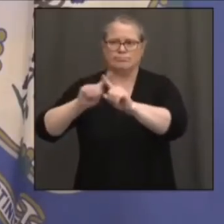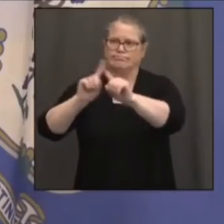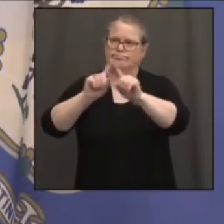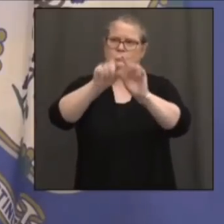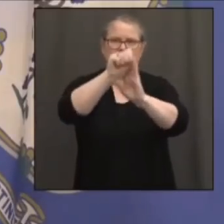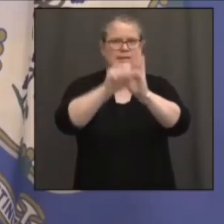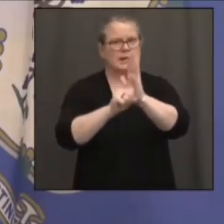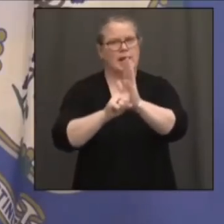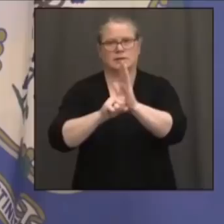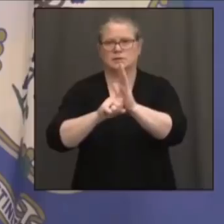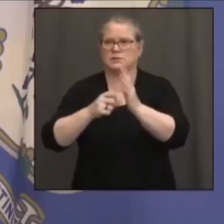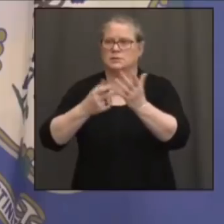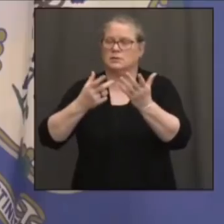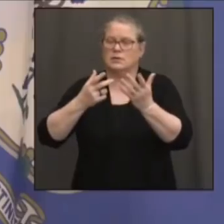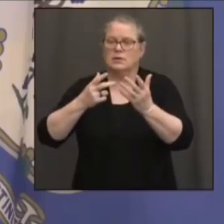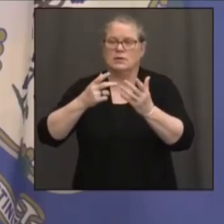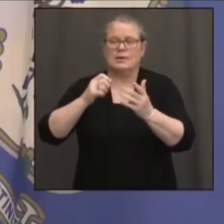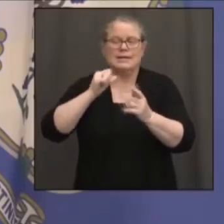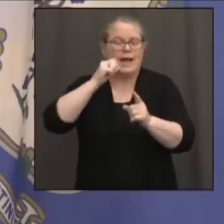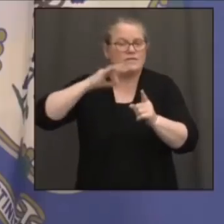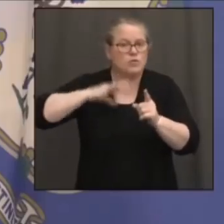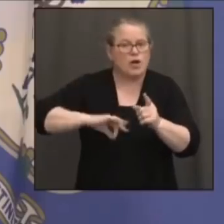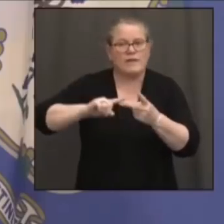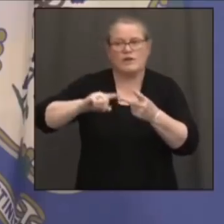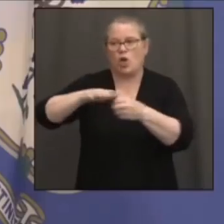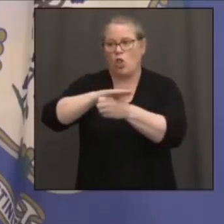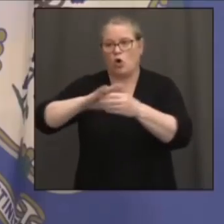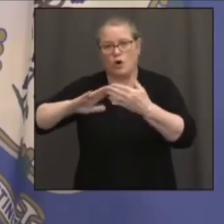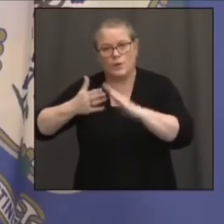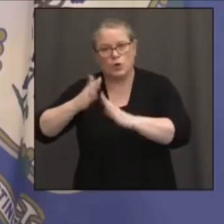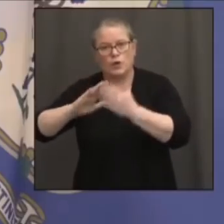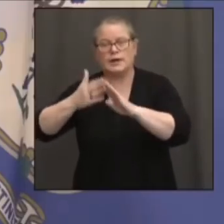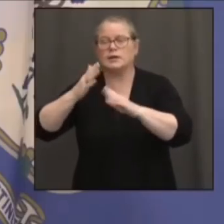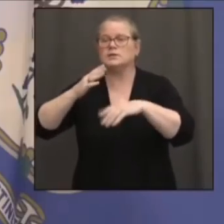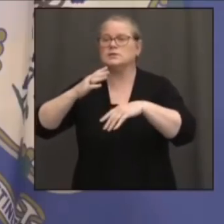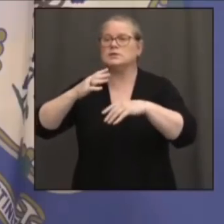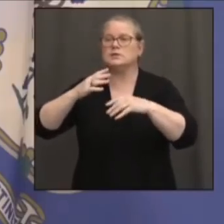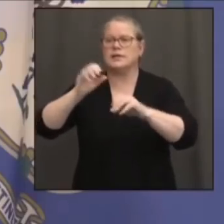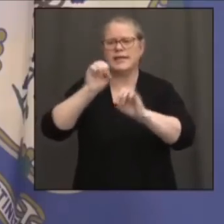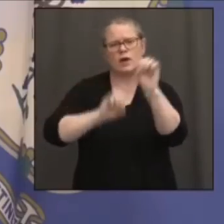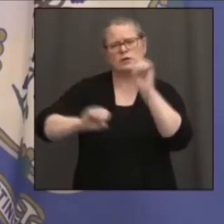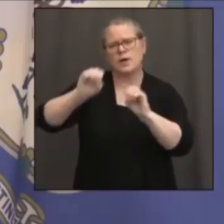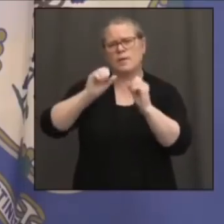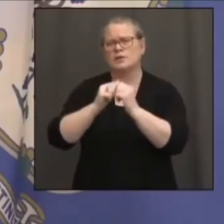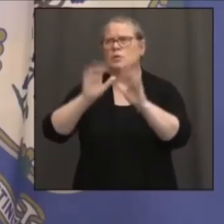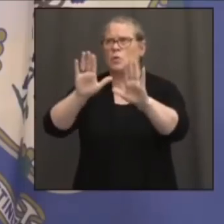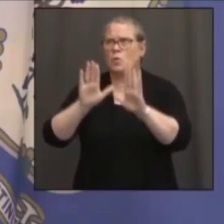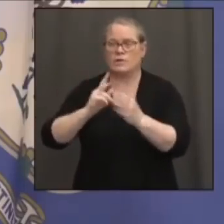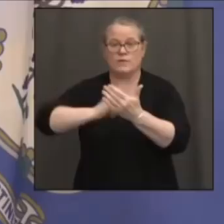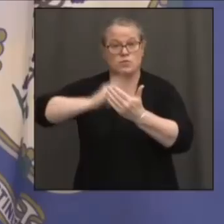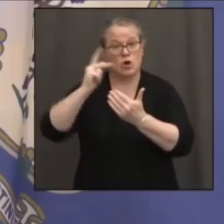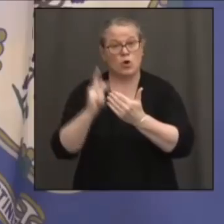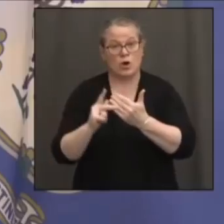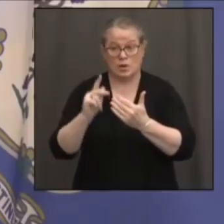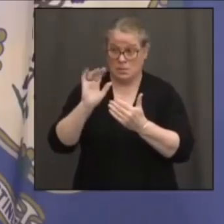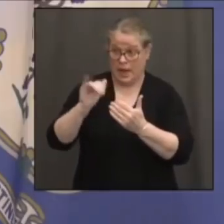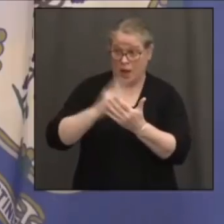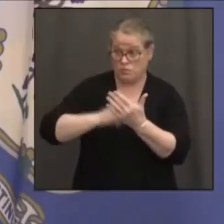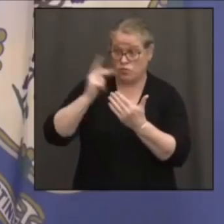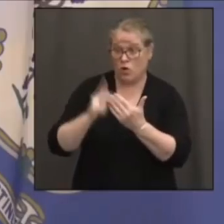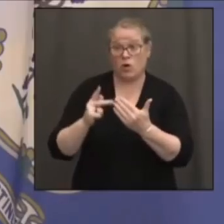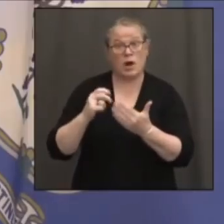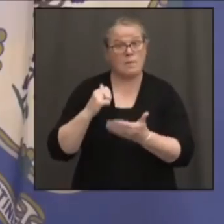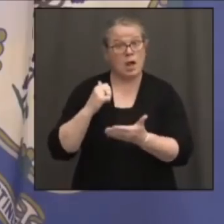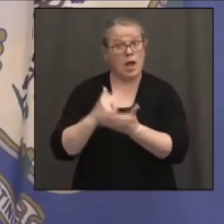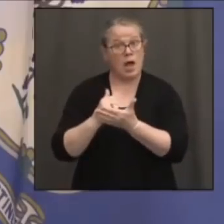communities, and the such, experimenting with a lot of extraordinary programs that if they make a difference, the